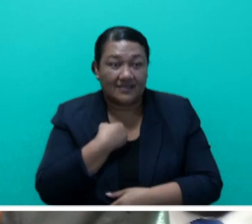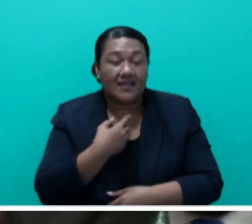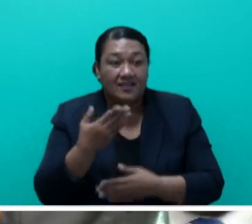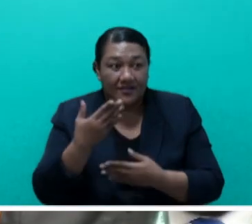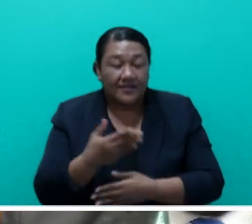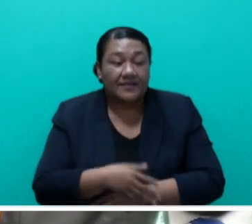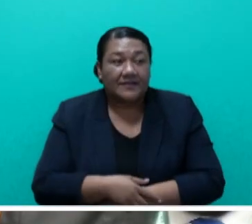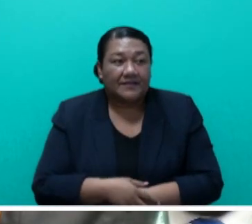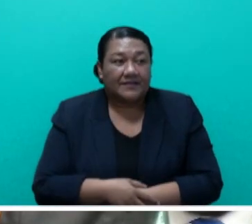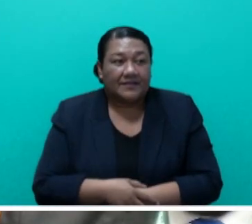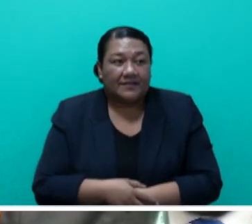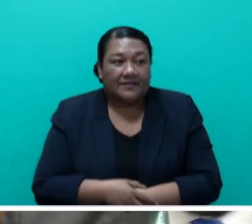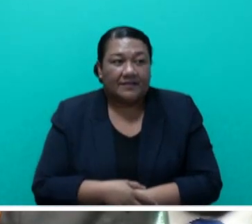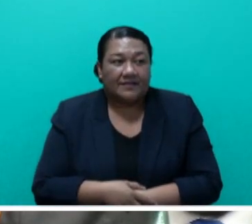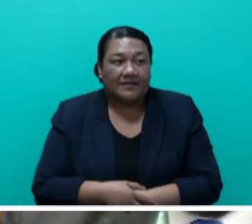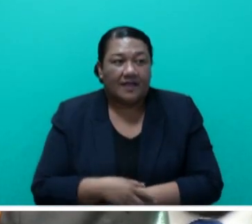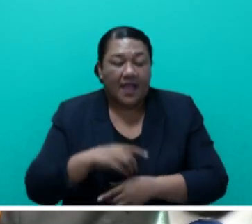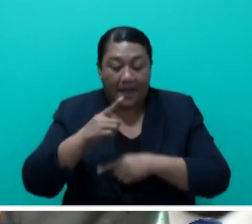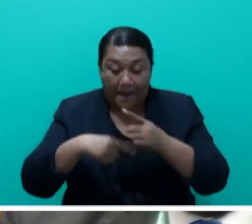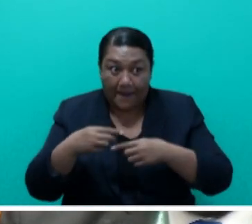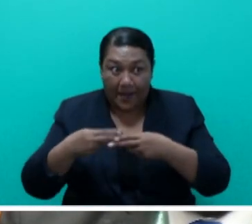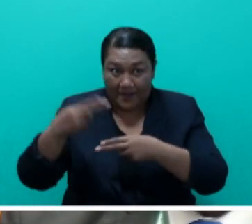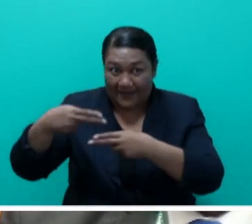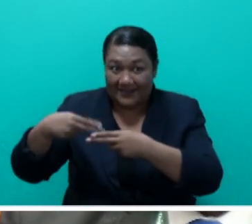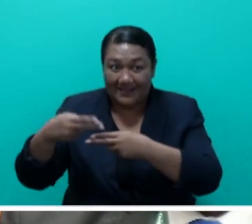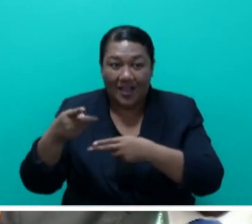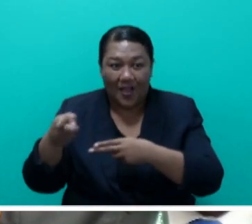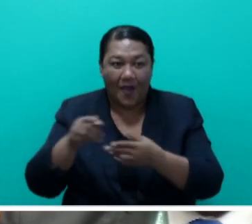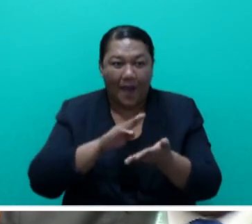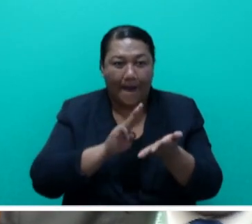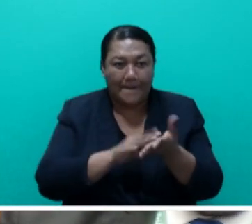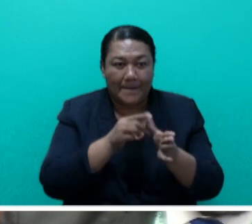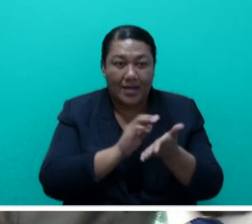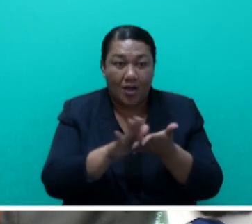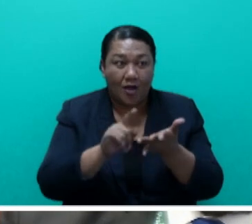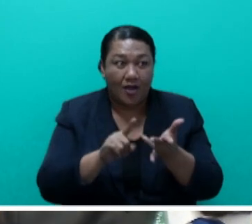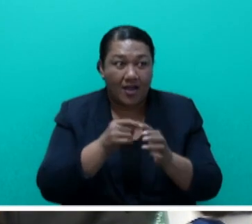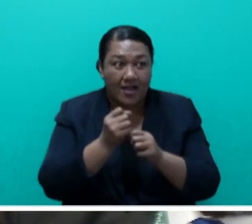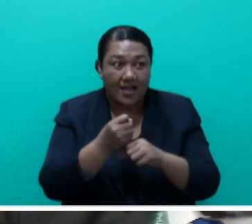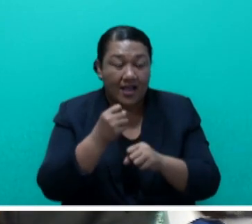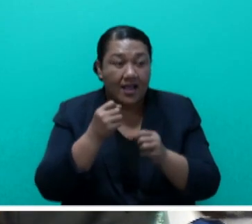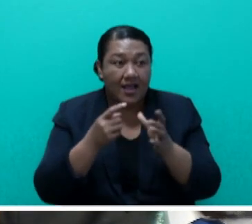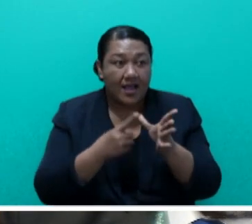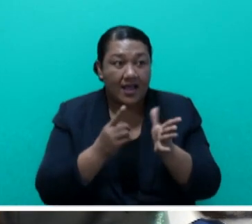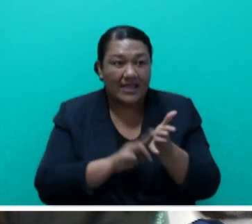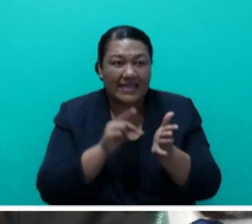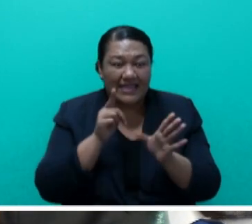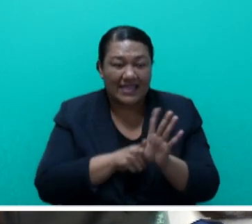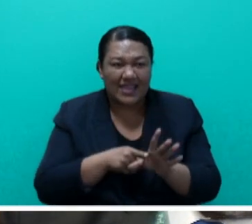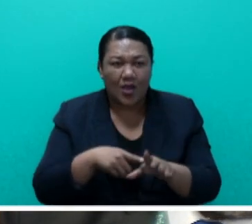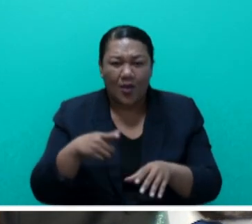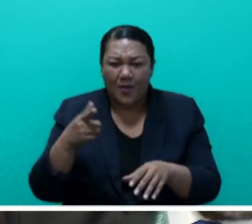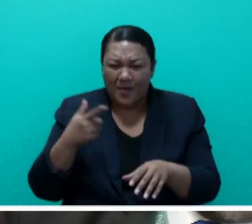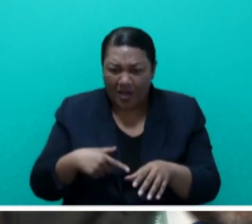now on plantations, pine and mahogany, and we've lost most of our indigenous species. So in